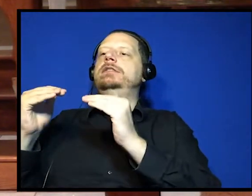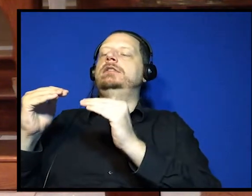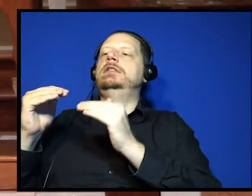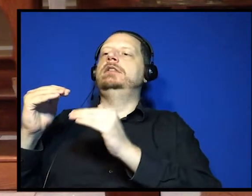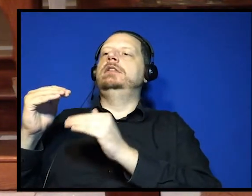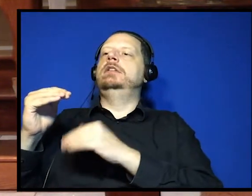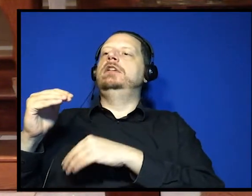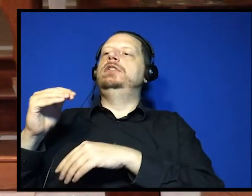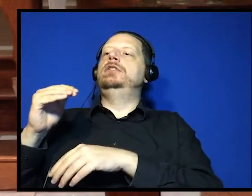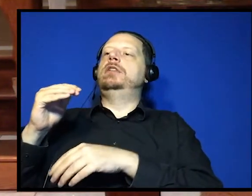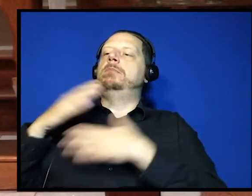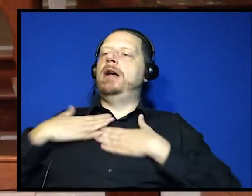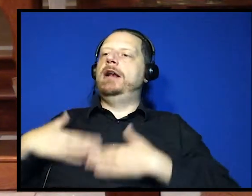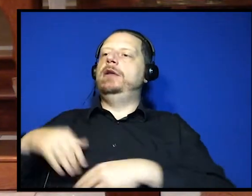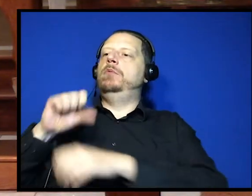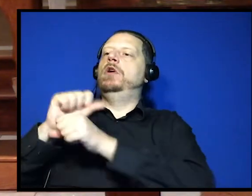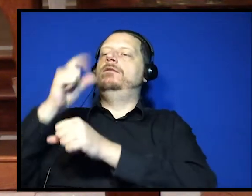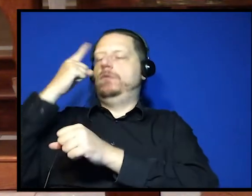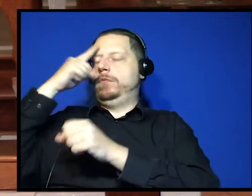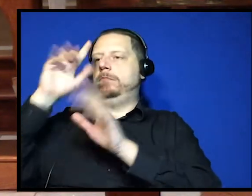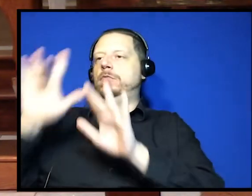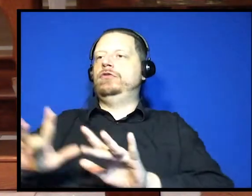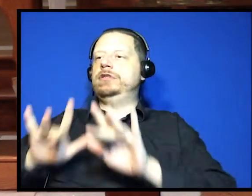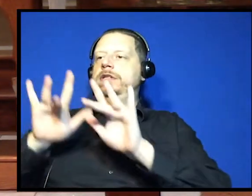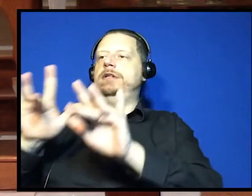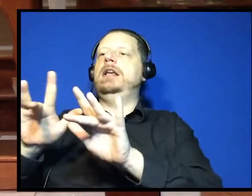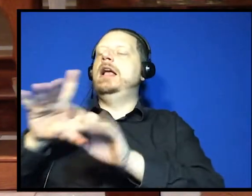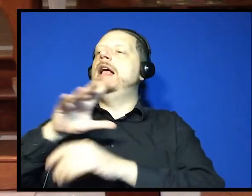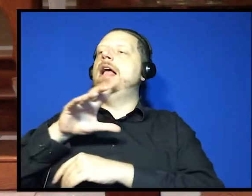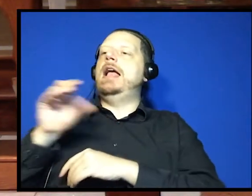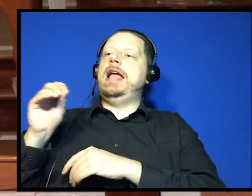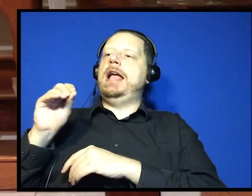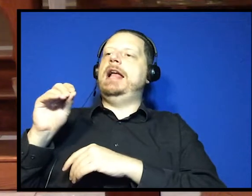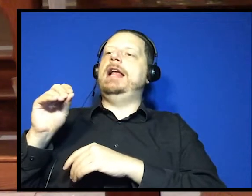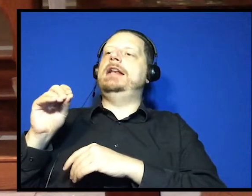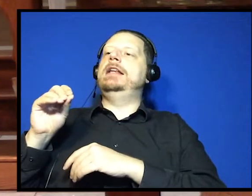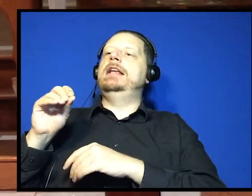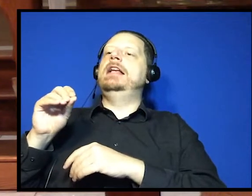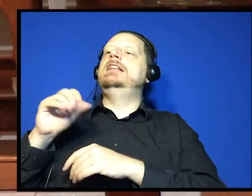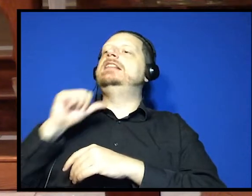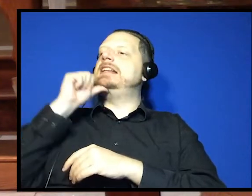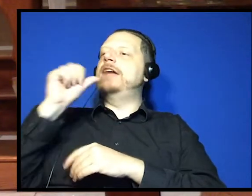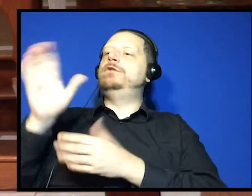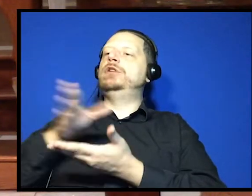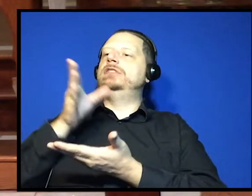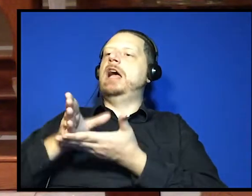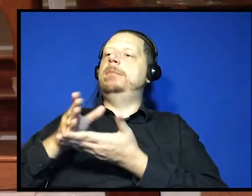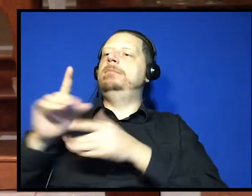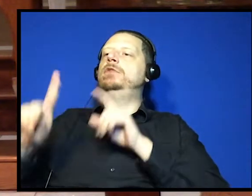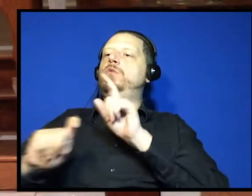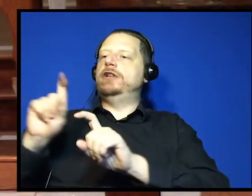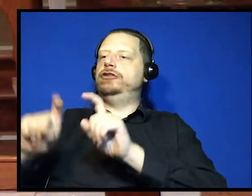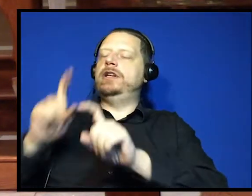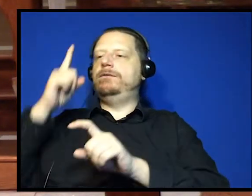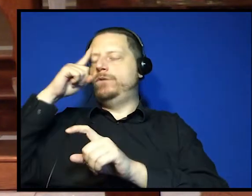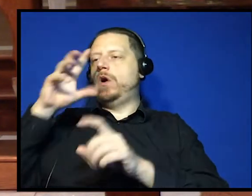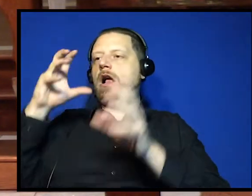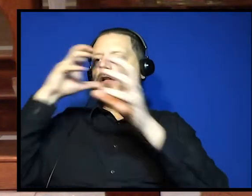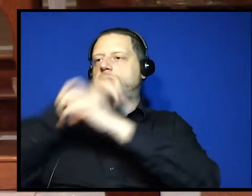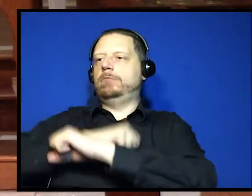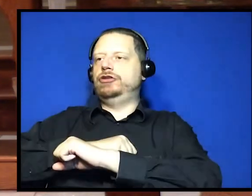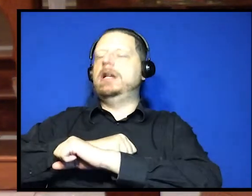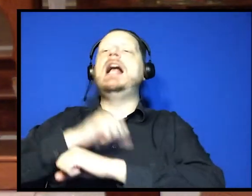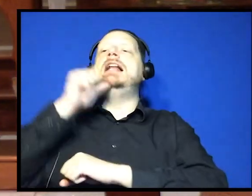the corporal works of mercy, and in the relentless questioning of the